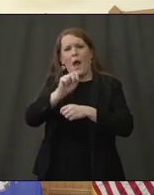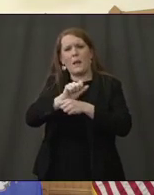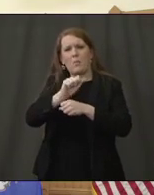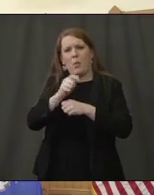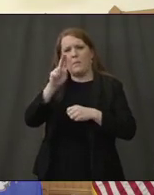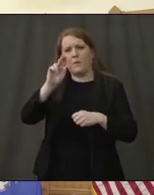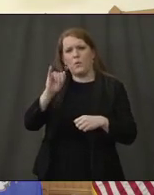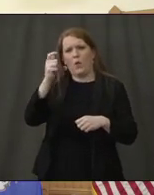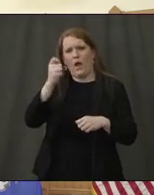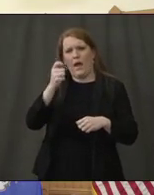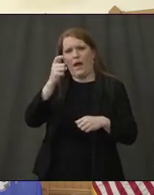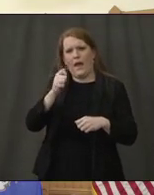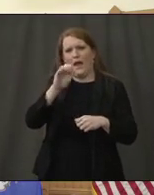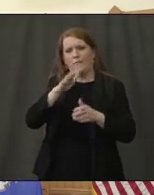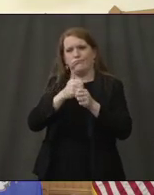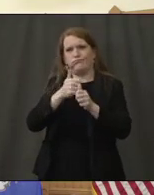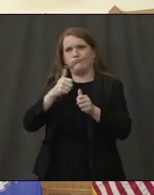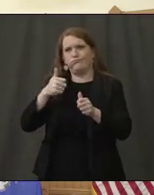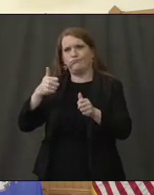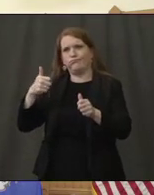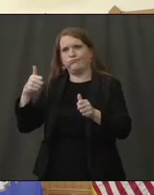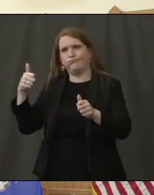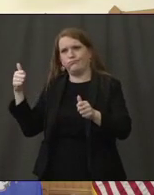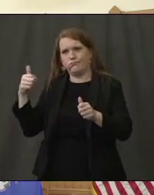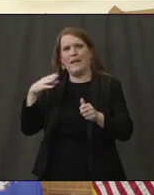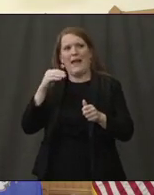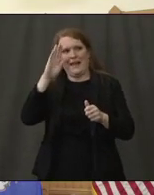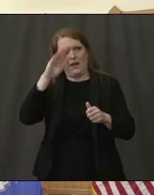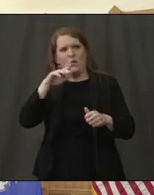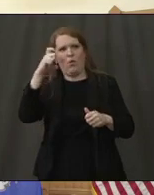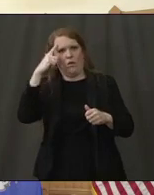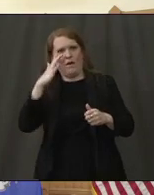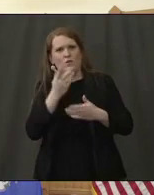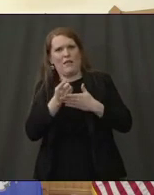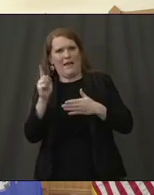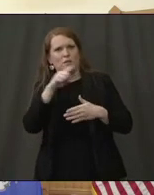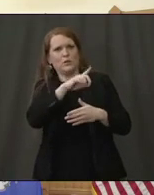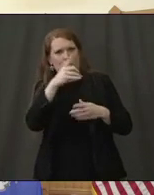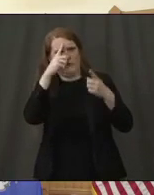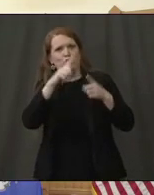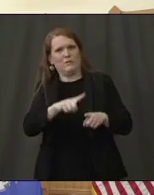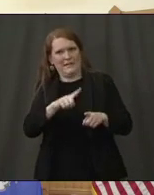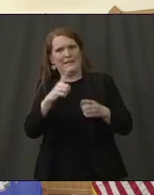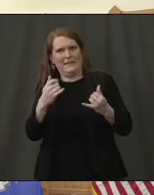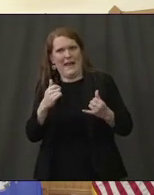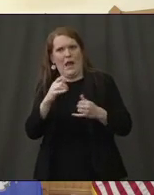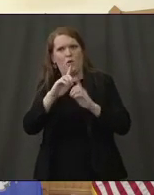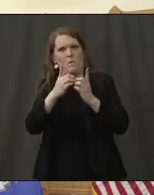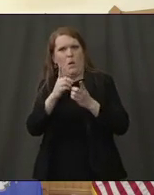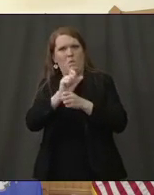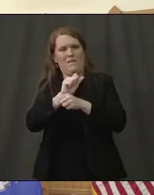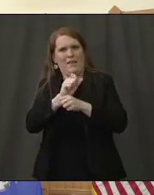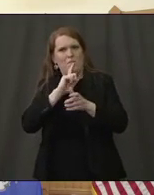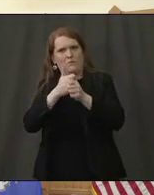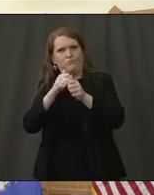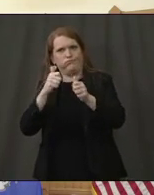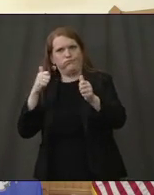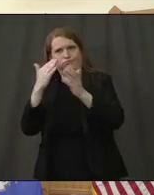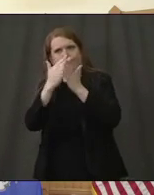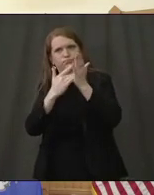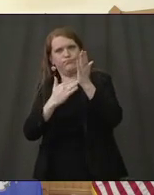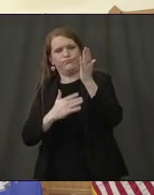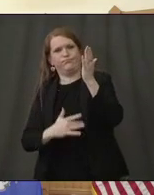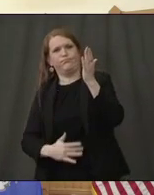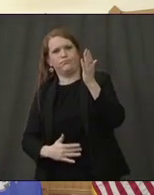you actually agree that there is a major backlog at the Department of Labor. Is there any guidance for the people of Connecticut worried about when they may